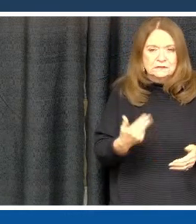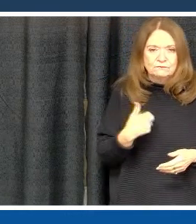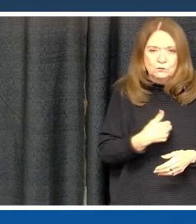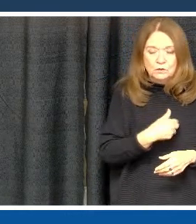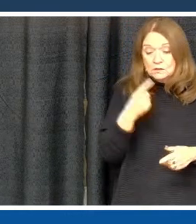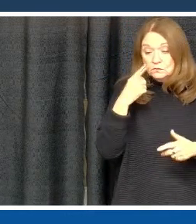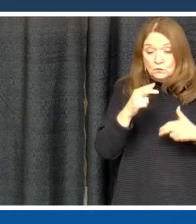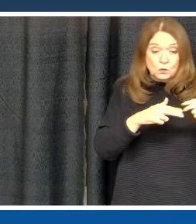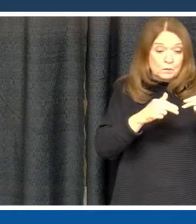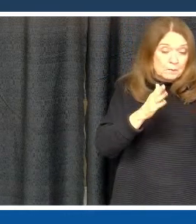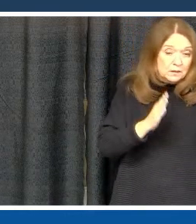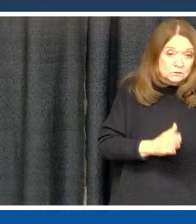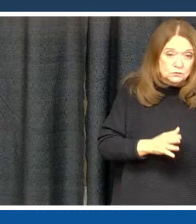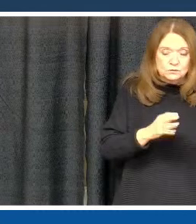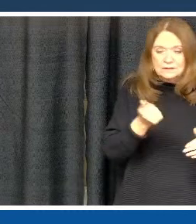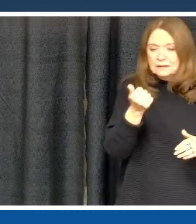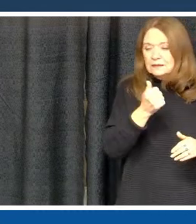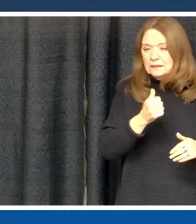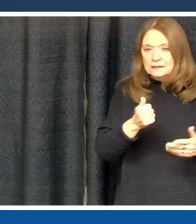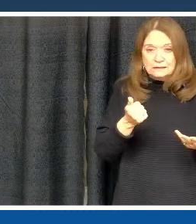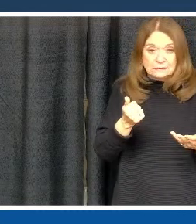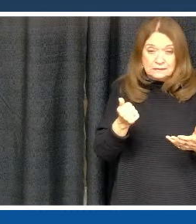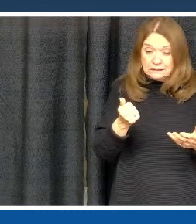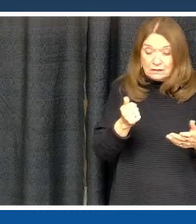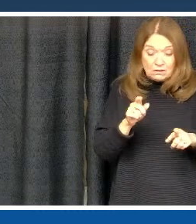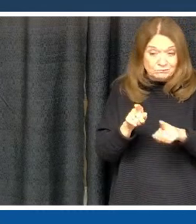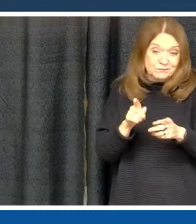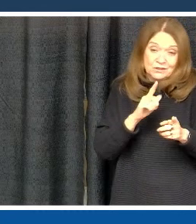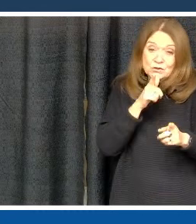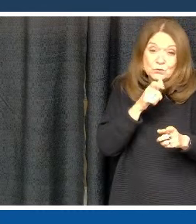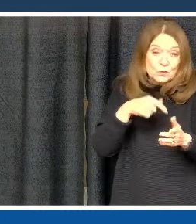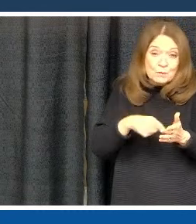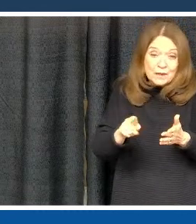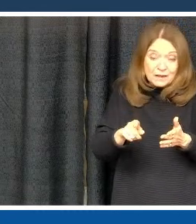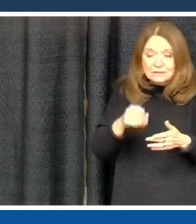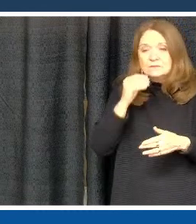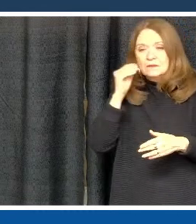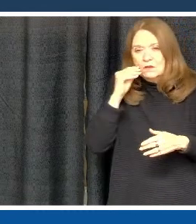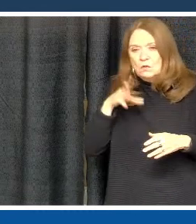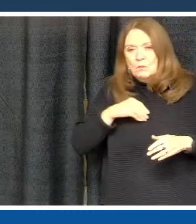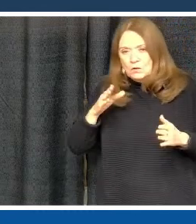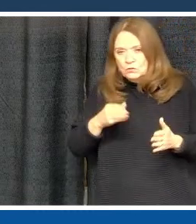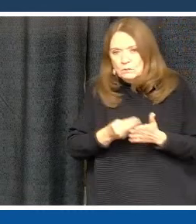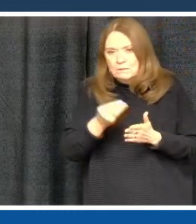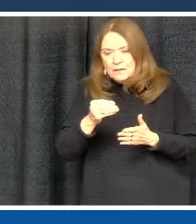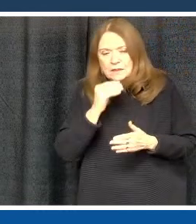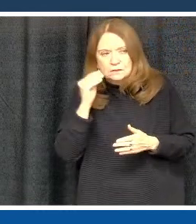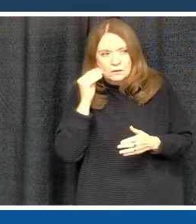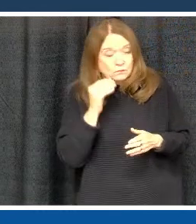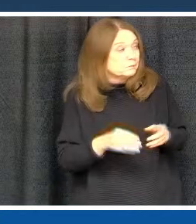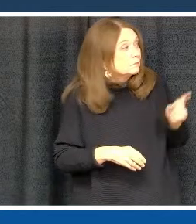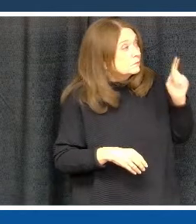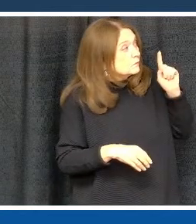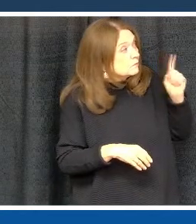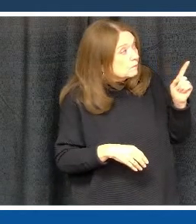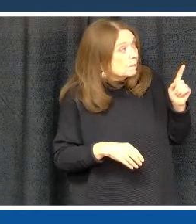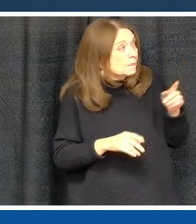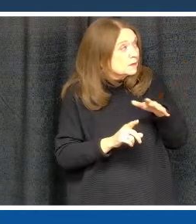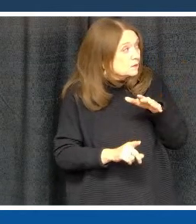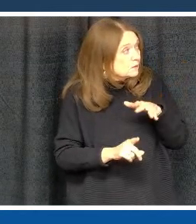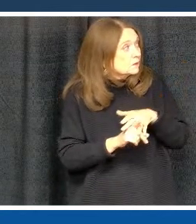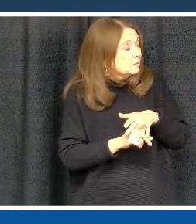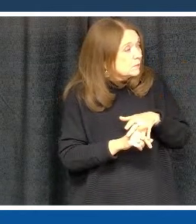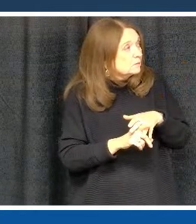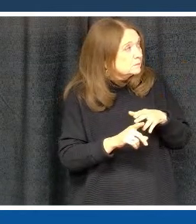developer, and in either circumstance, it's coming back to the homeowner. Just walking through, this has come up. Councilperson Reynolds has brought